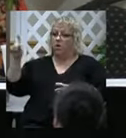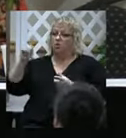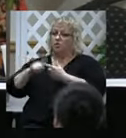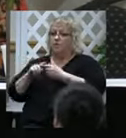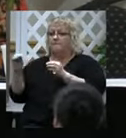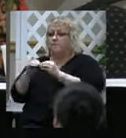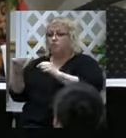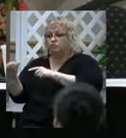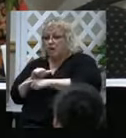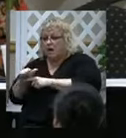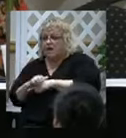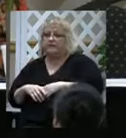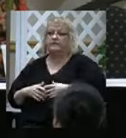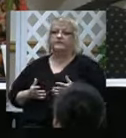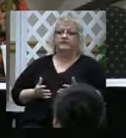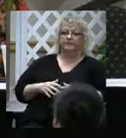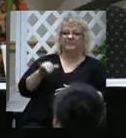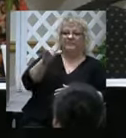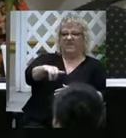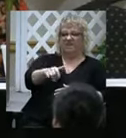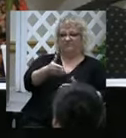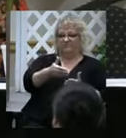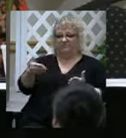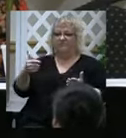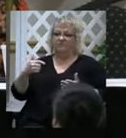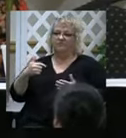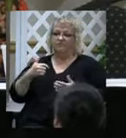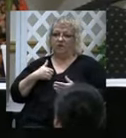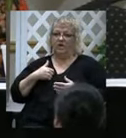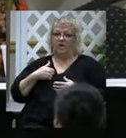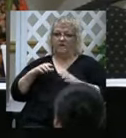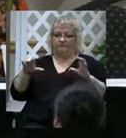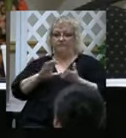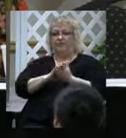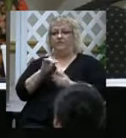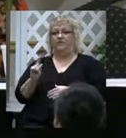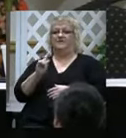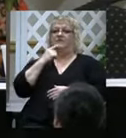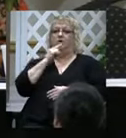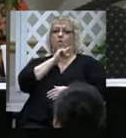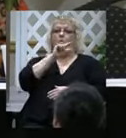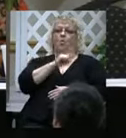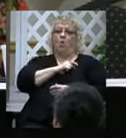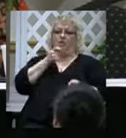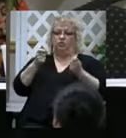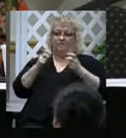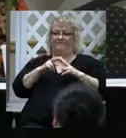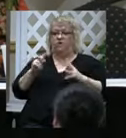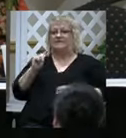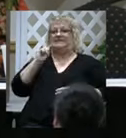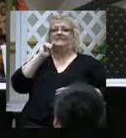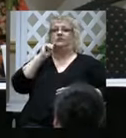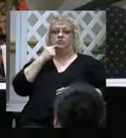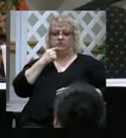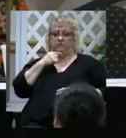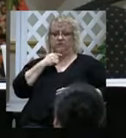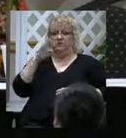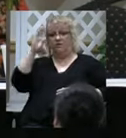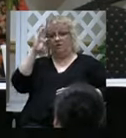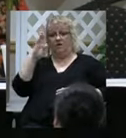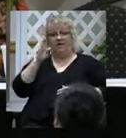additional training, that kind of thing. So we do take that seriously, quality, because we know that at the